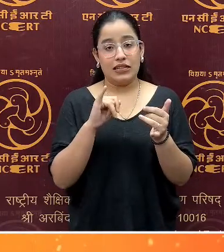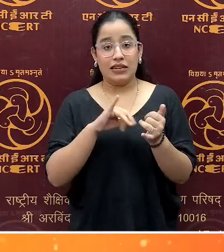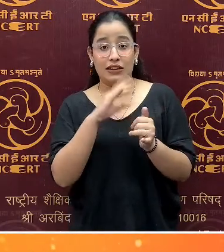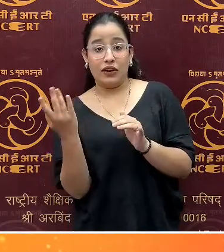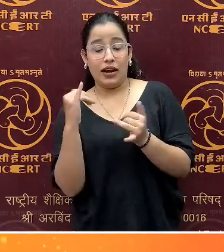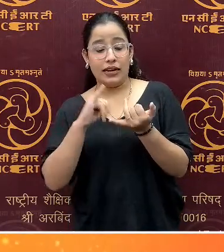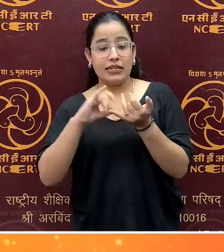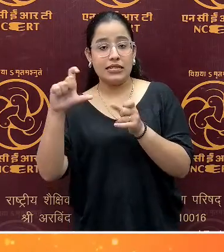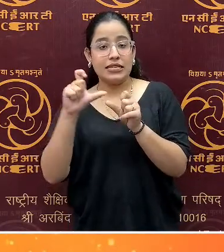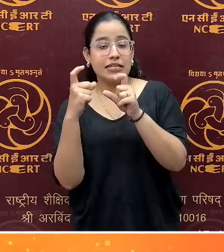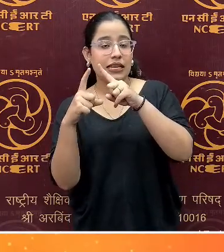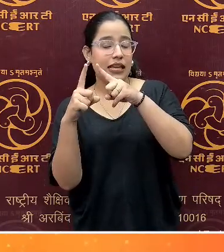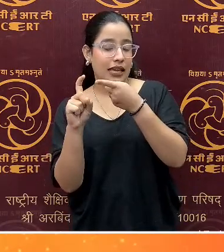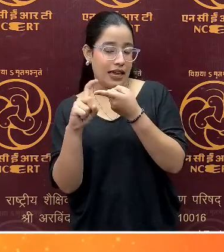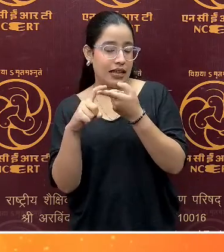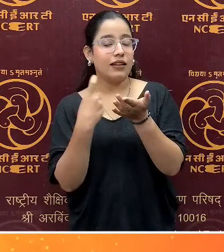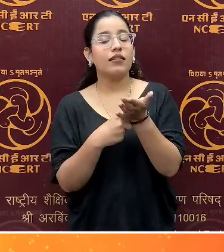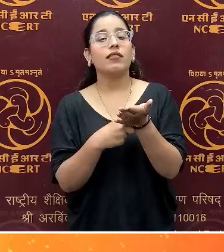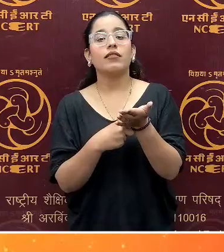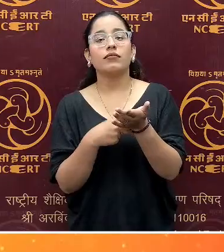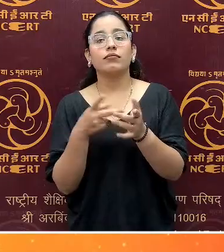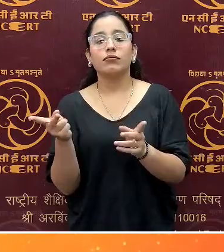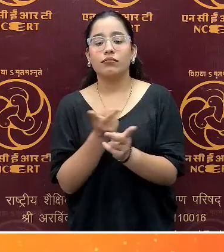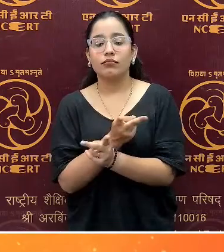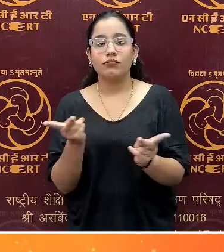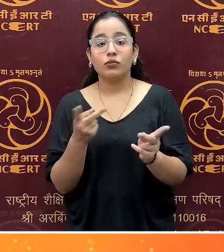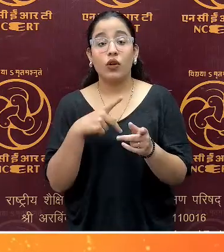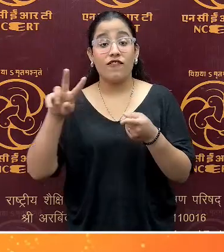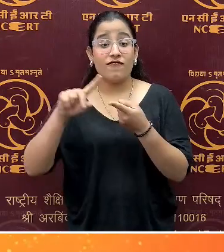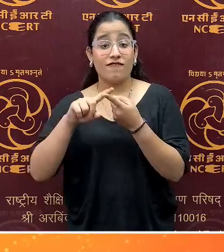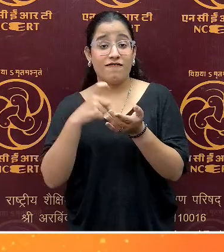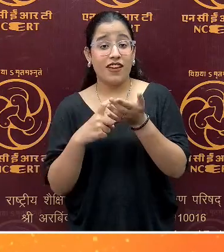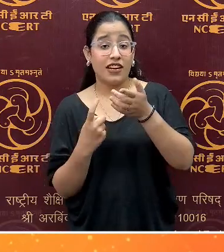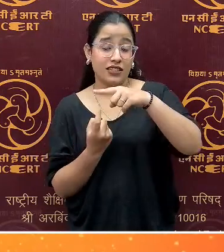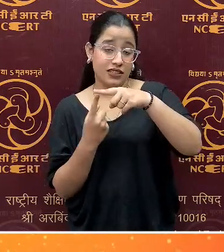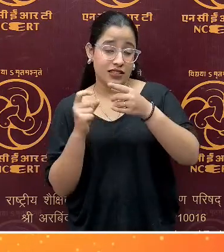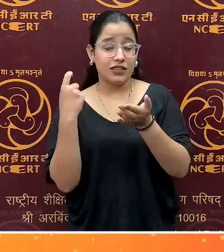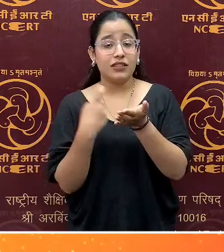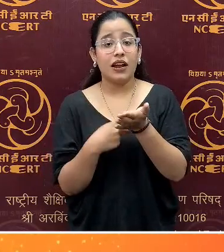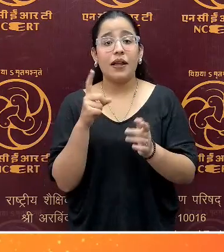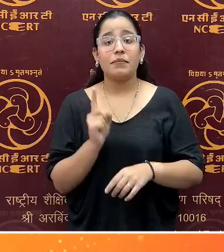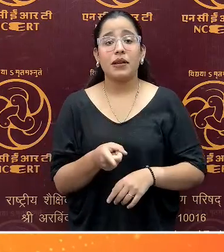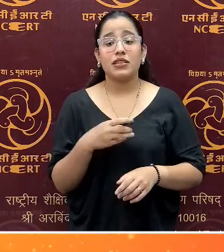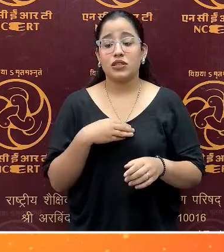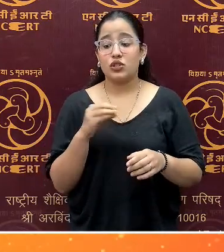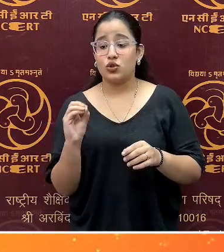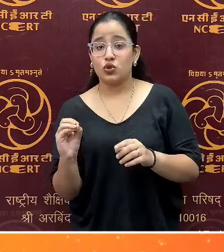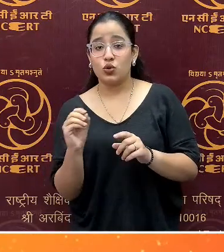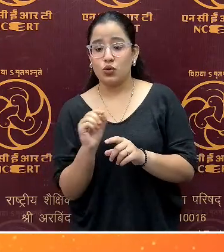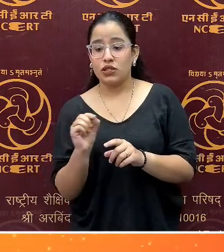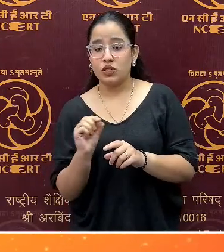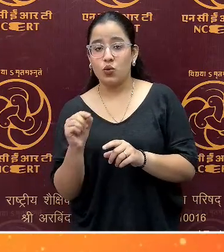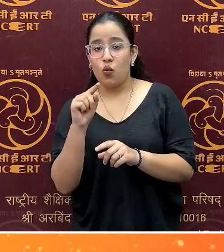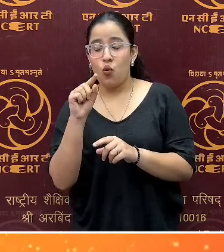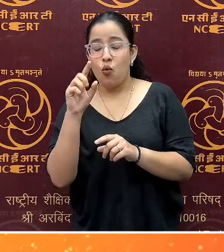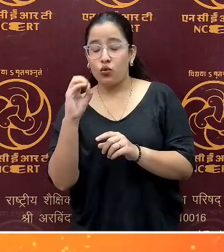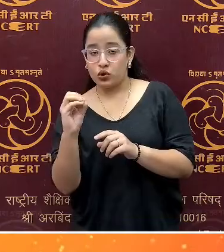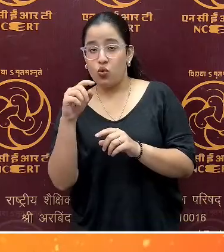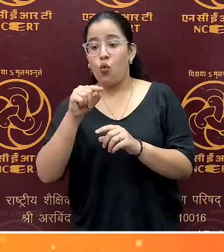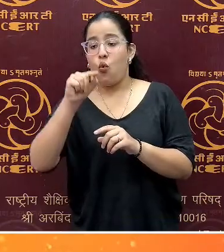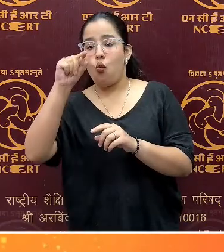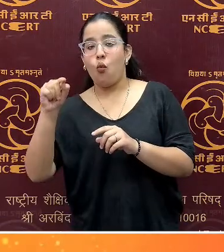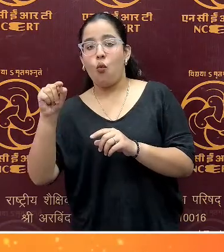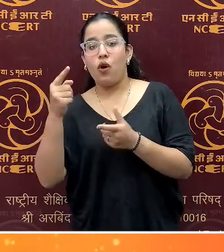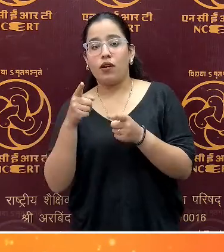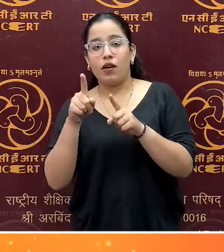quantity. So that also needs to be expressed in the vector form. So that has to be expressed as 0, an arrow over it. This